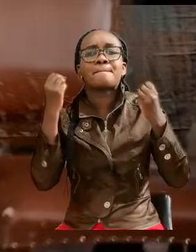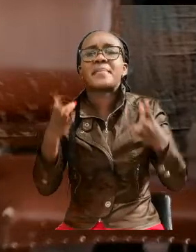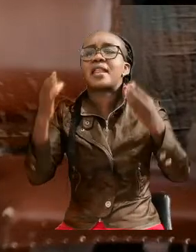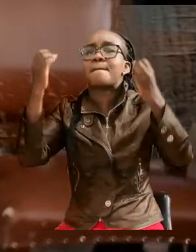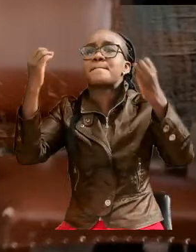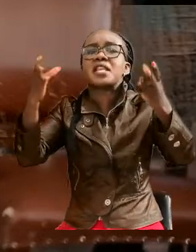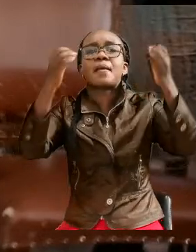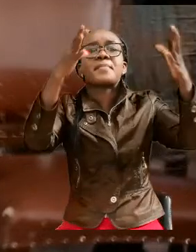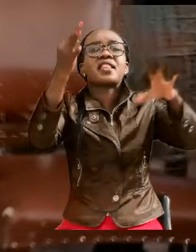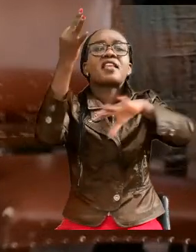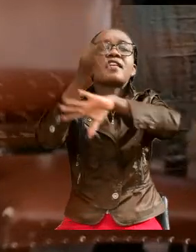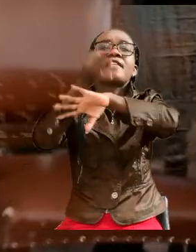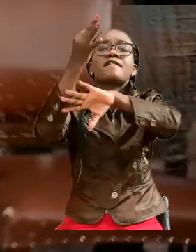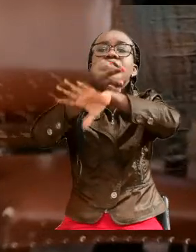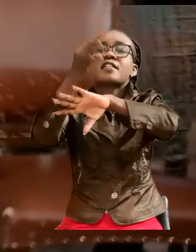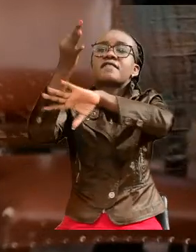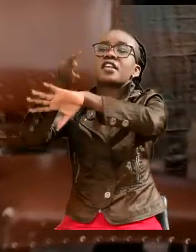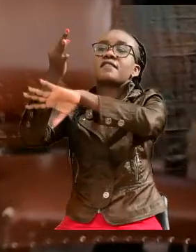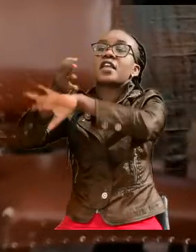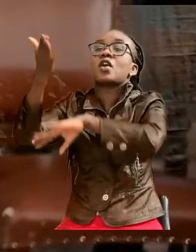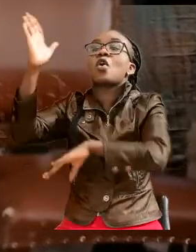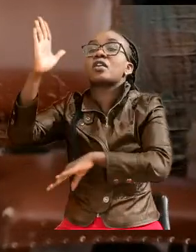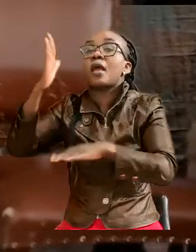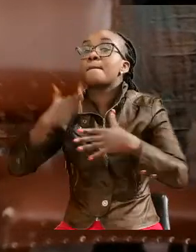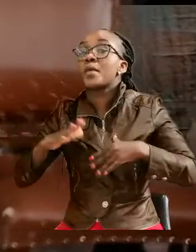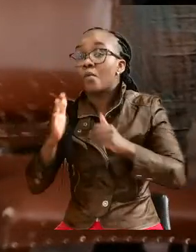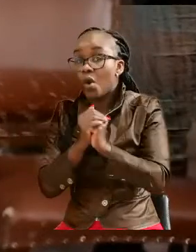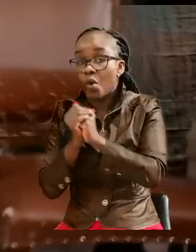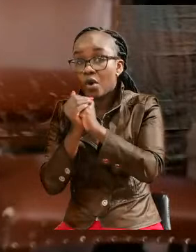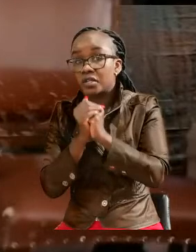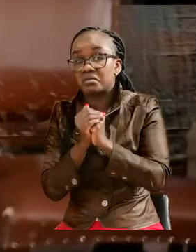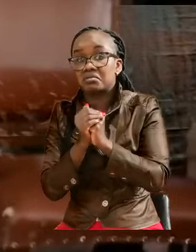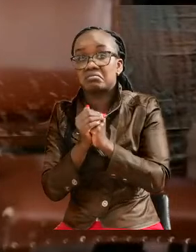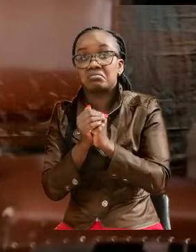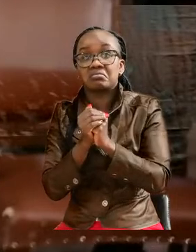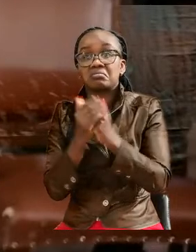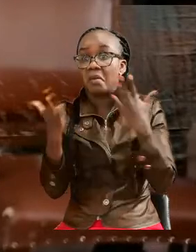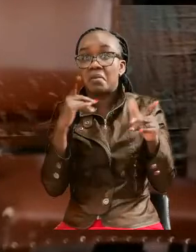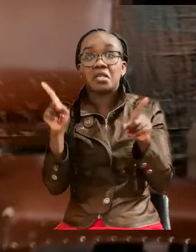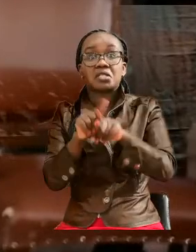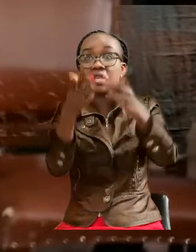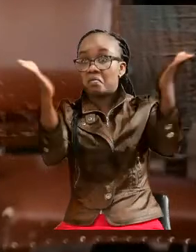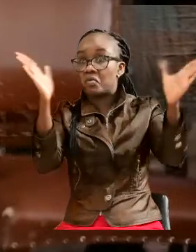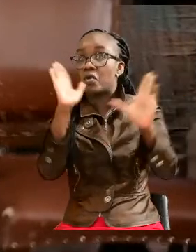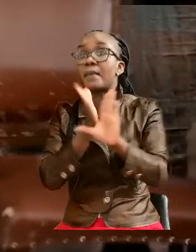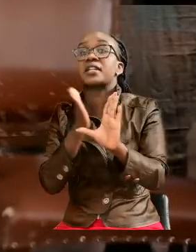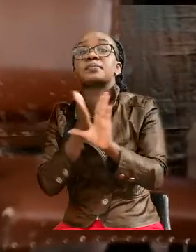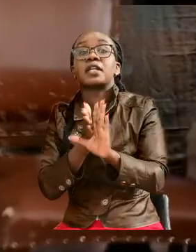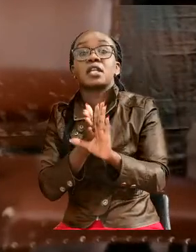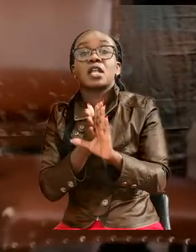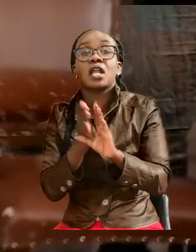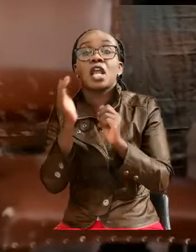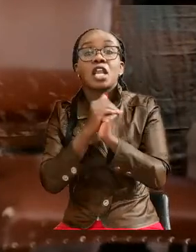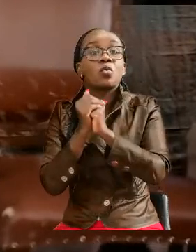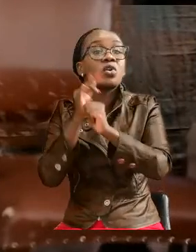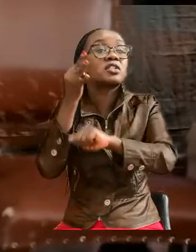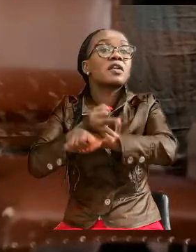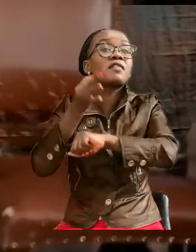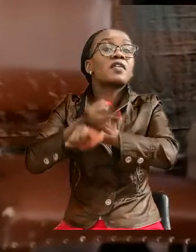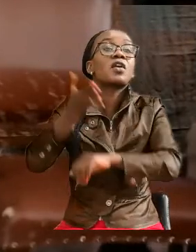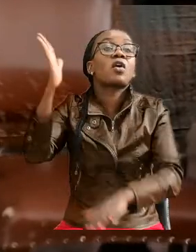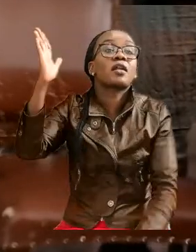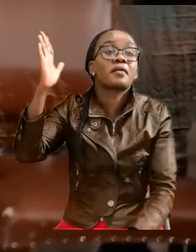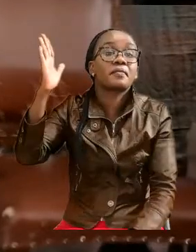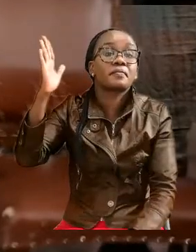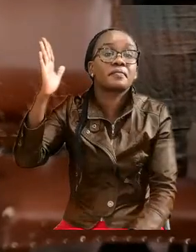other gods people do worship, and you might be also part of them, because we worship wealth,